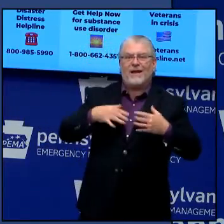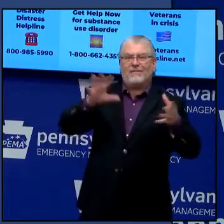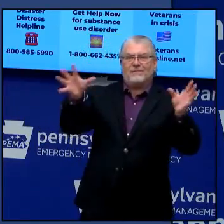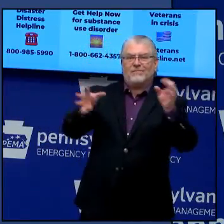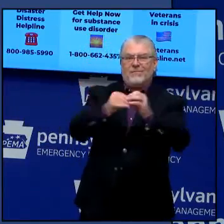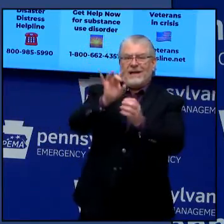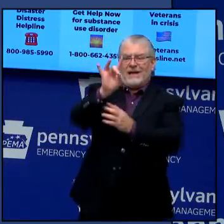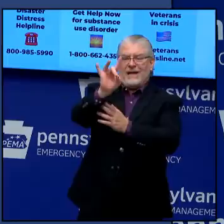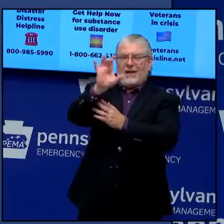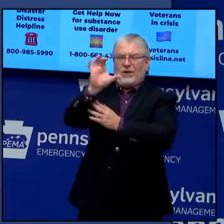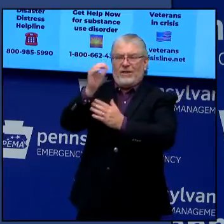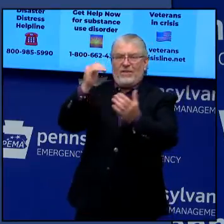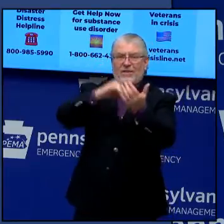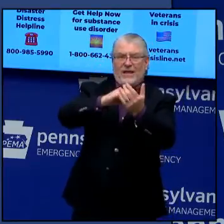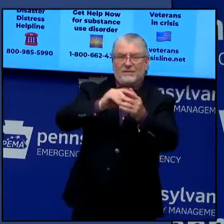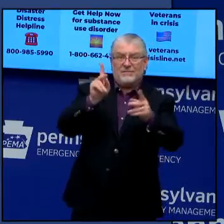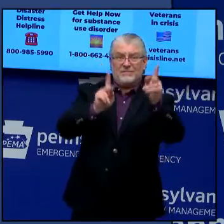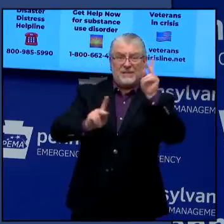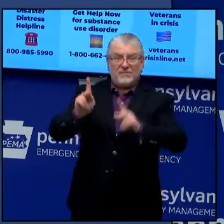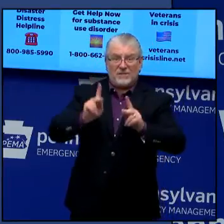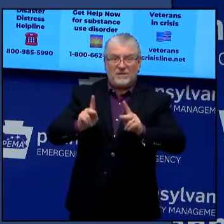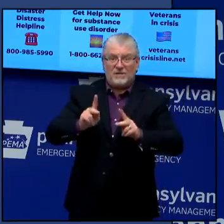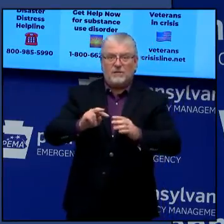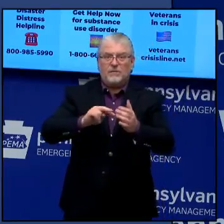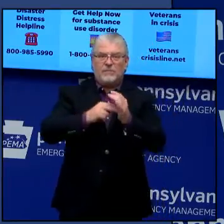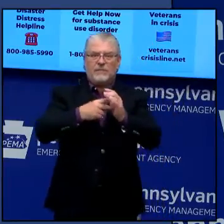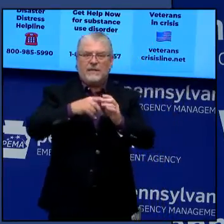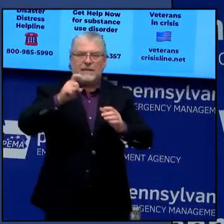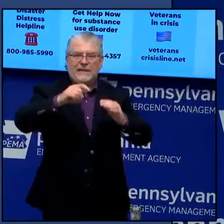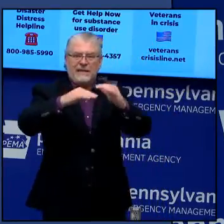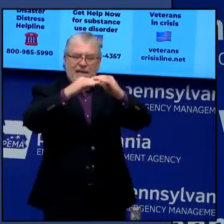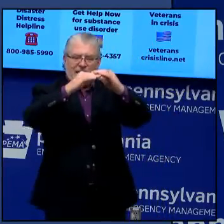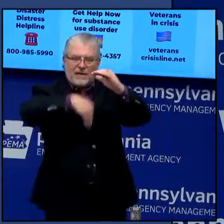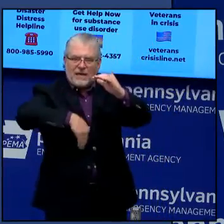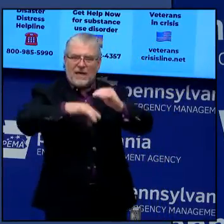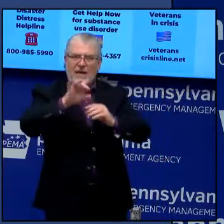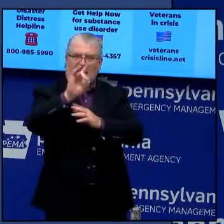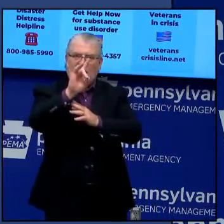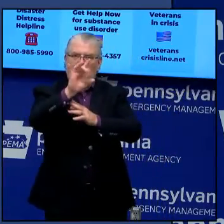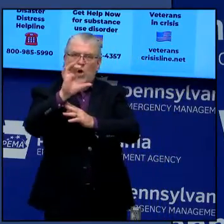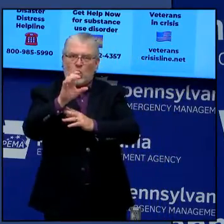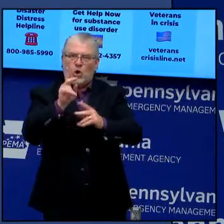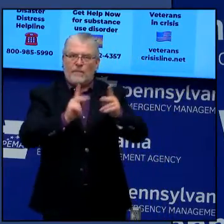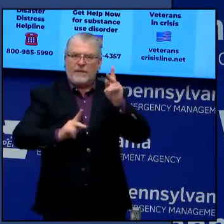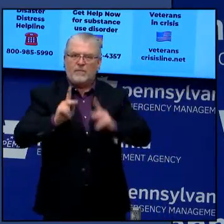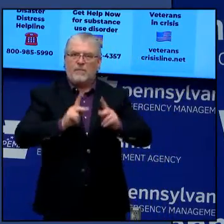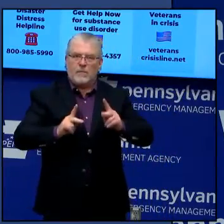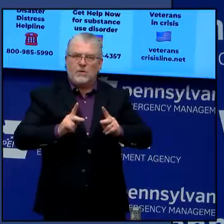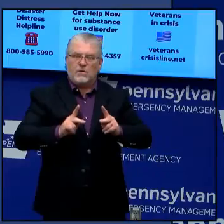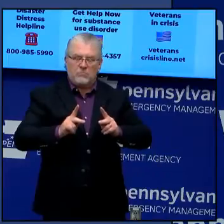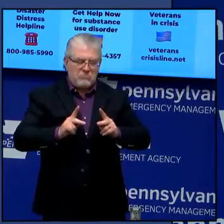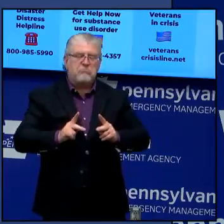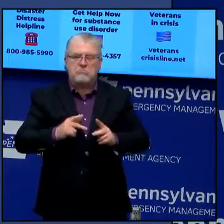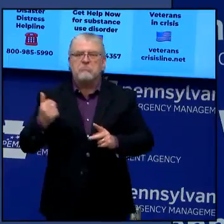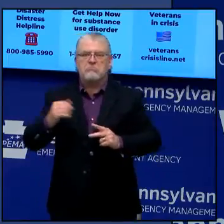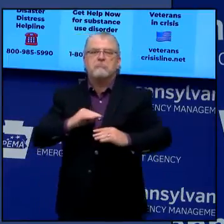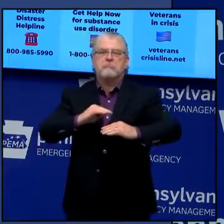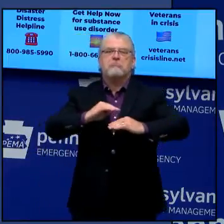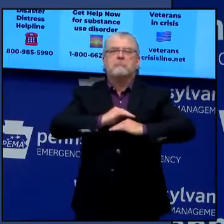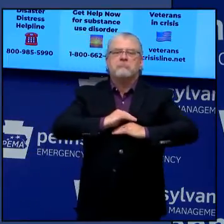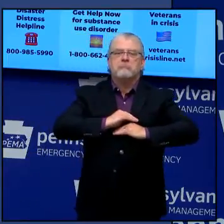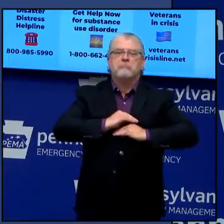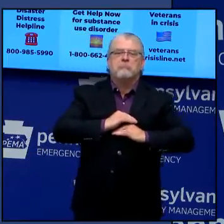reported in the past 14 days to meet the target. An assessment will determine if the target has been met and will